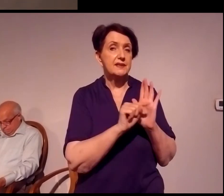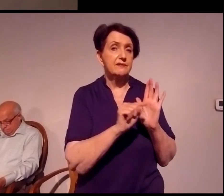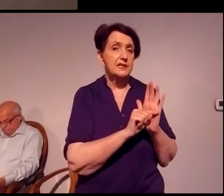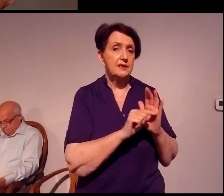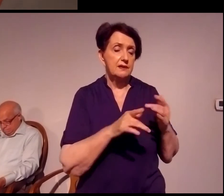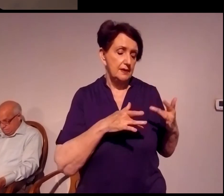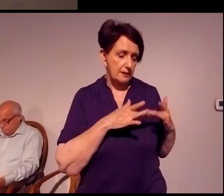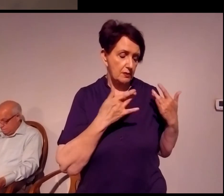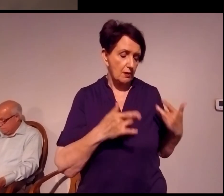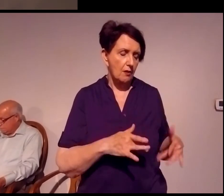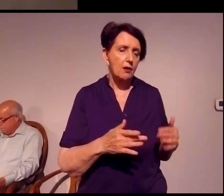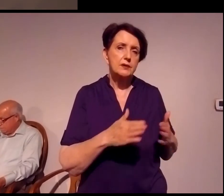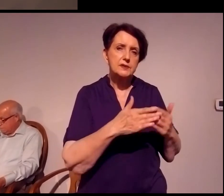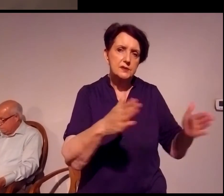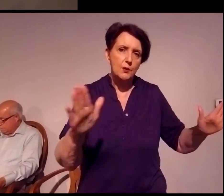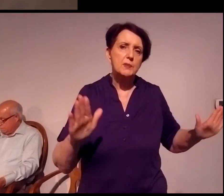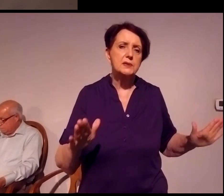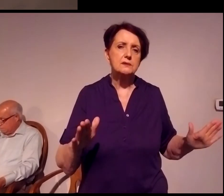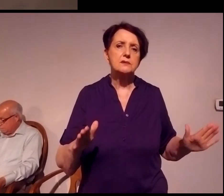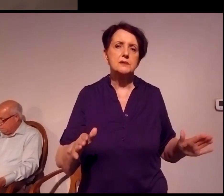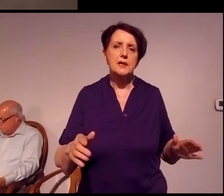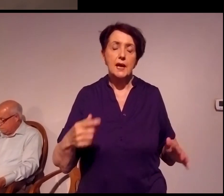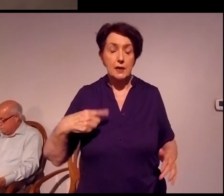know that we're blessed, and this is a blessing.